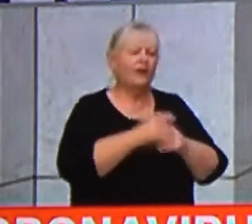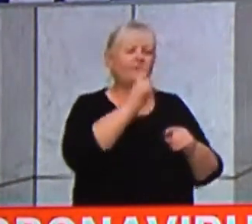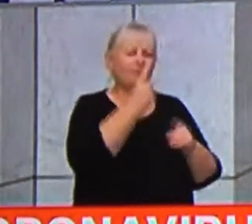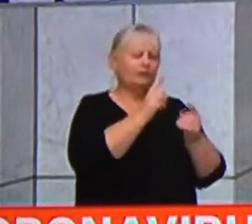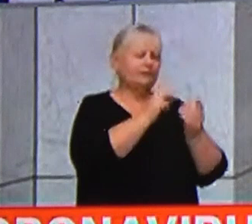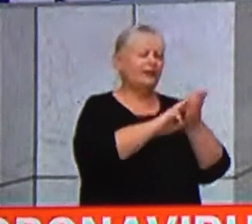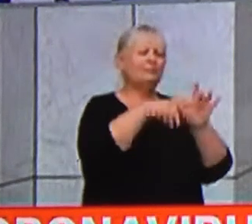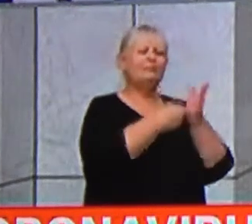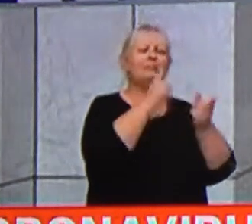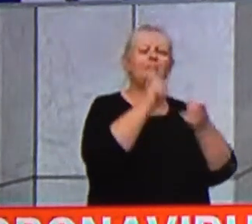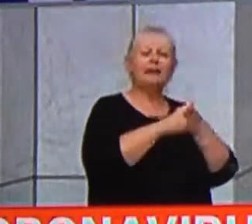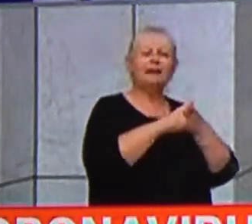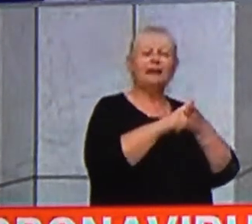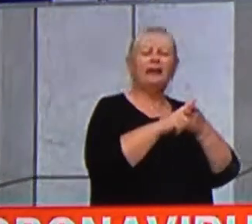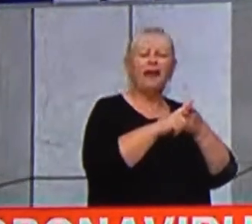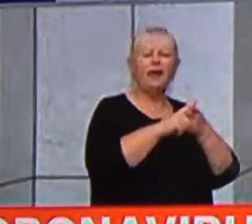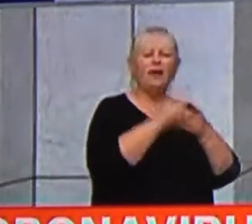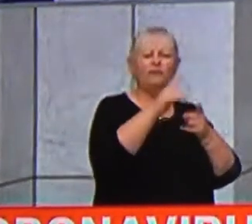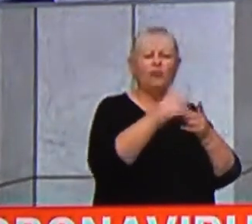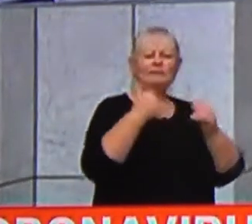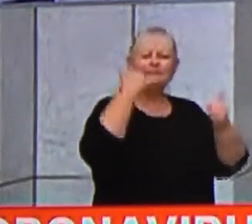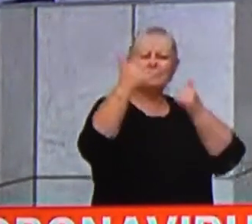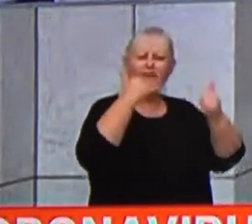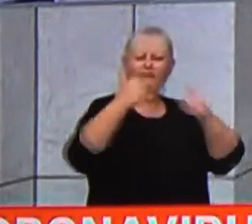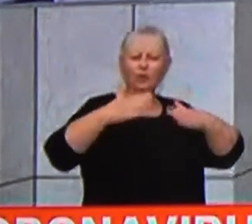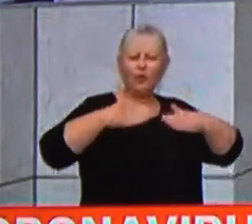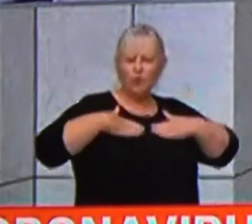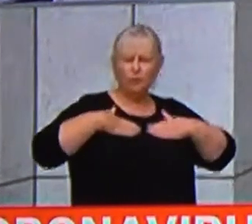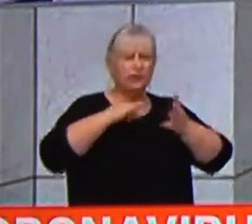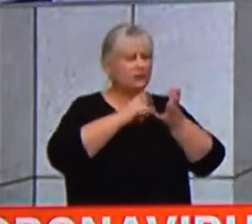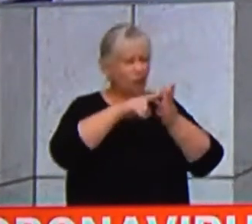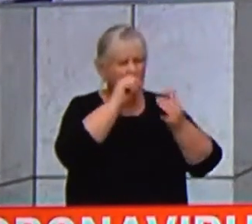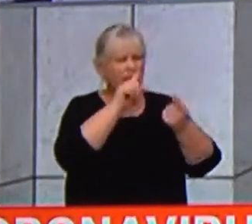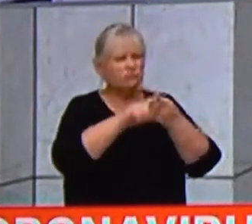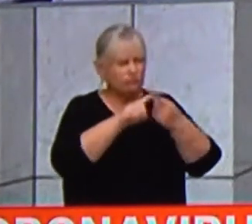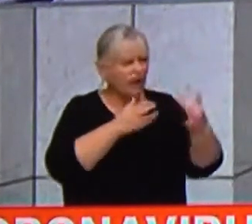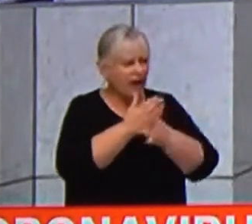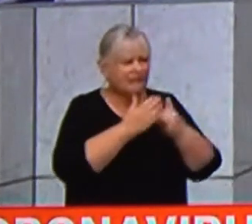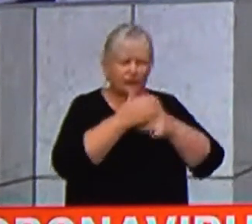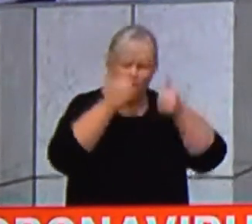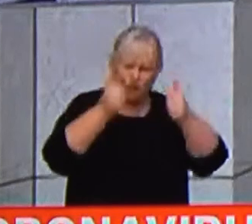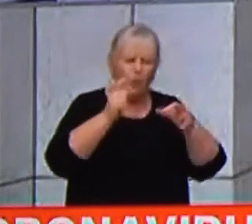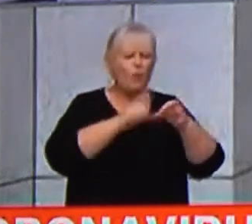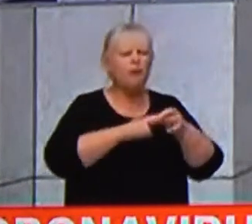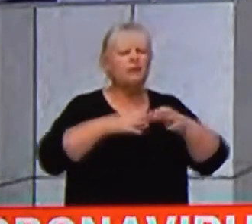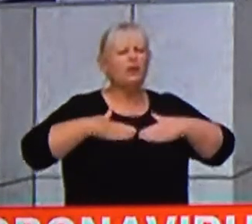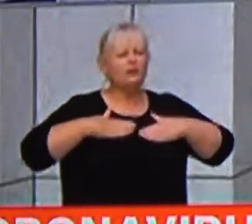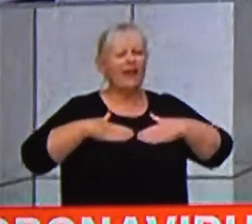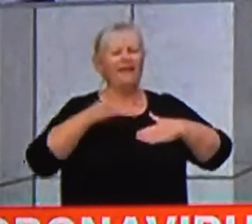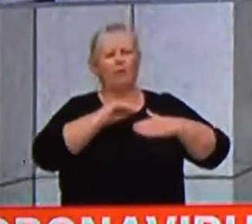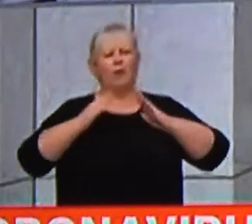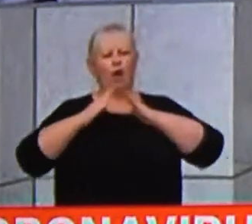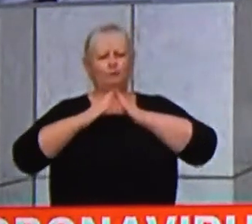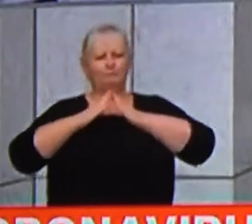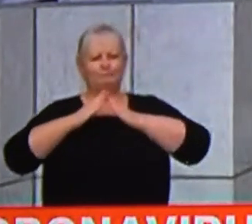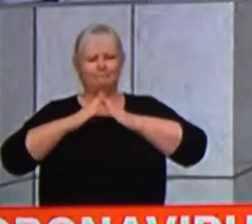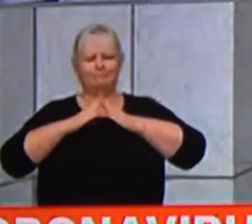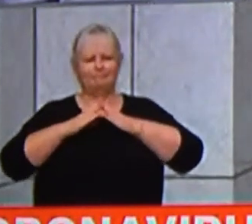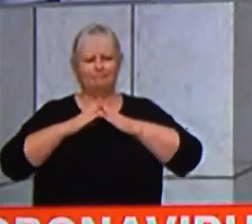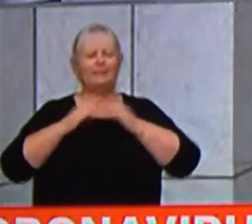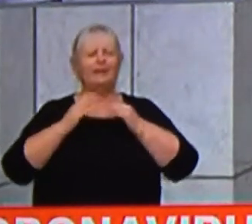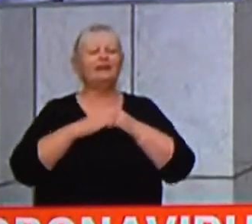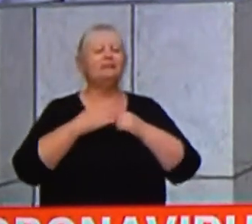but also how that impacts on our health system, on the population, on people's jobs and